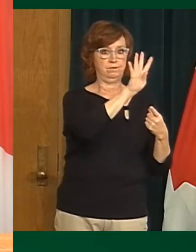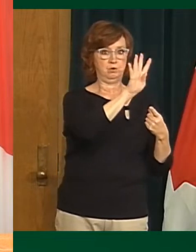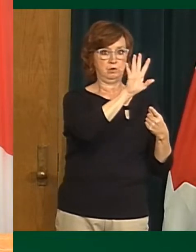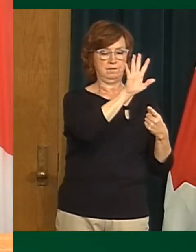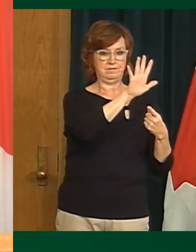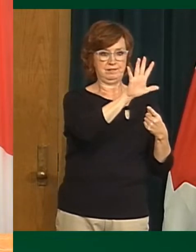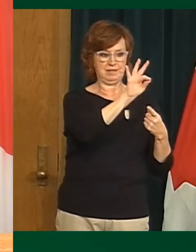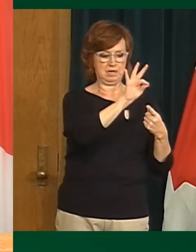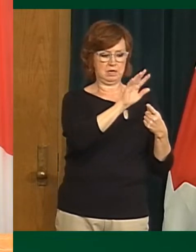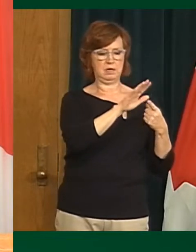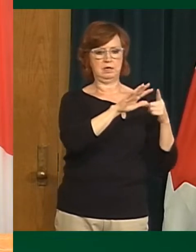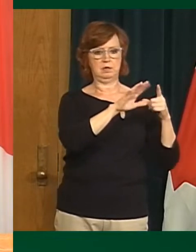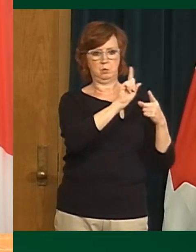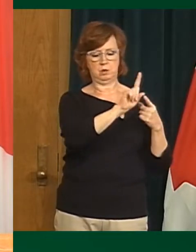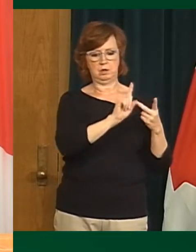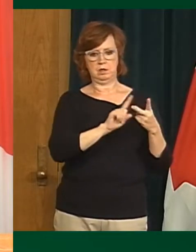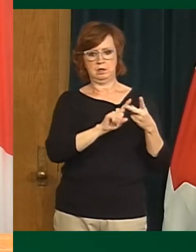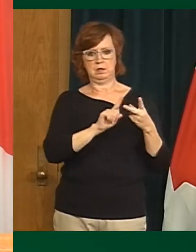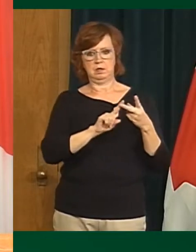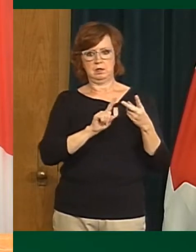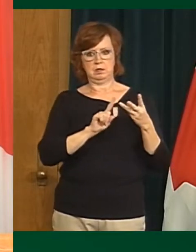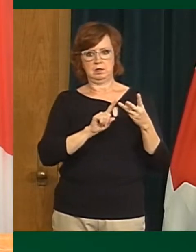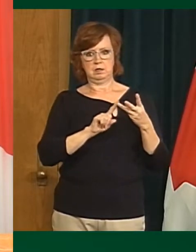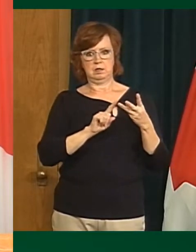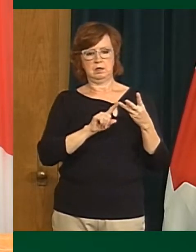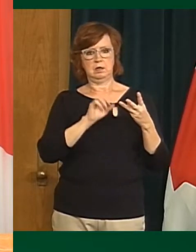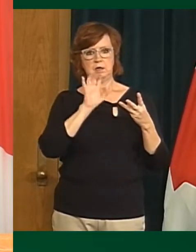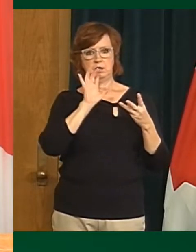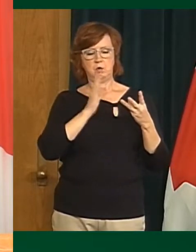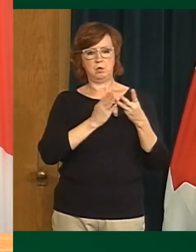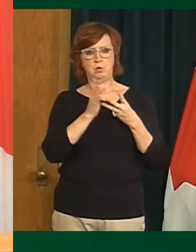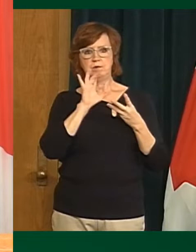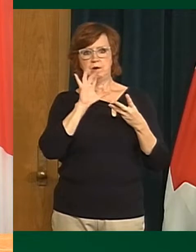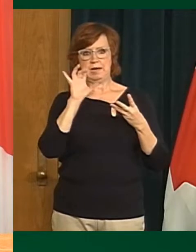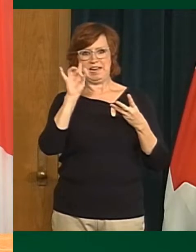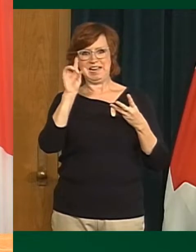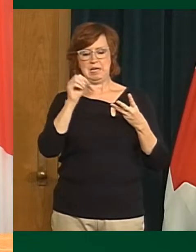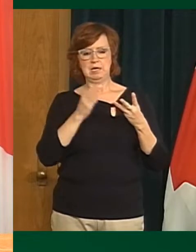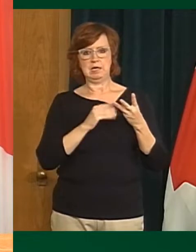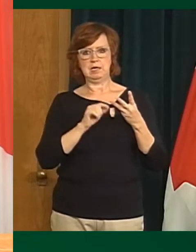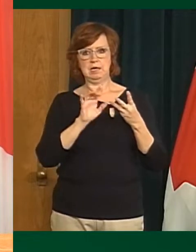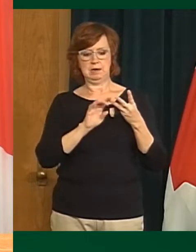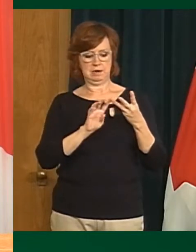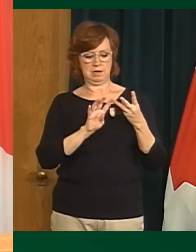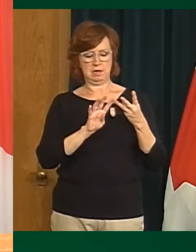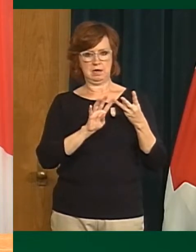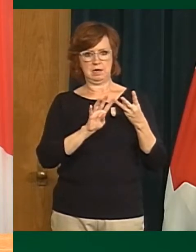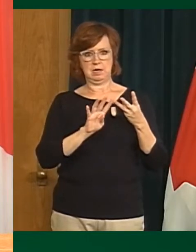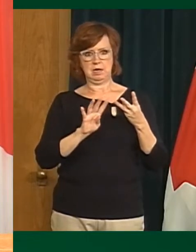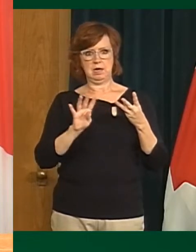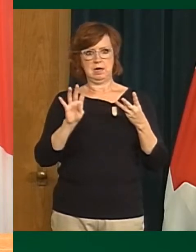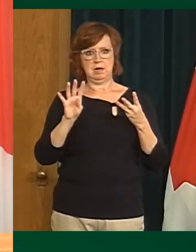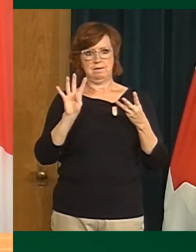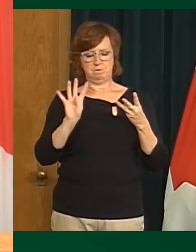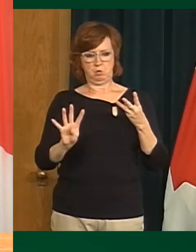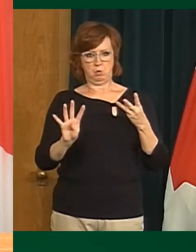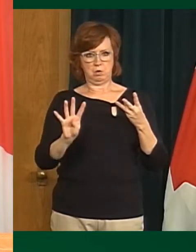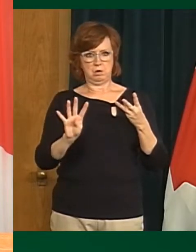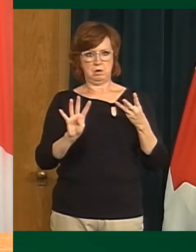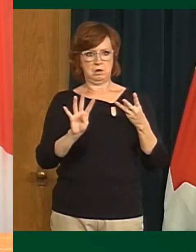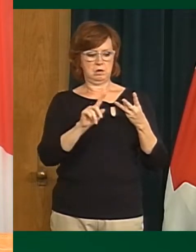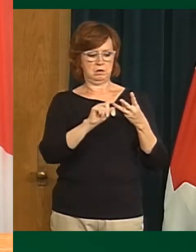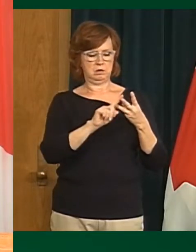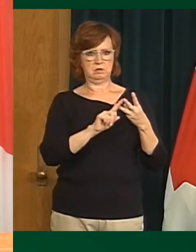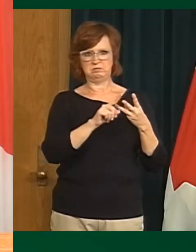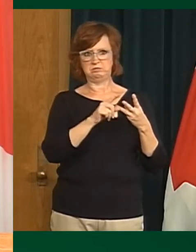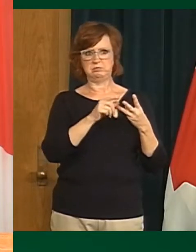group, and 4 in the 80 plus age group. So overall, a total of 10 deaths. And